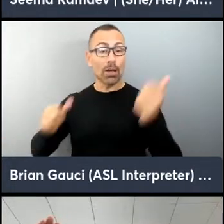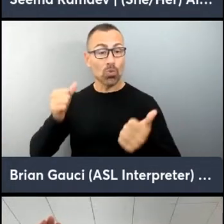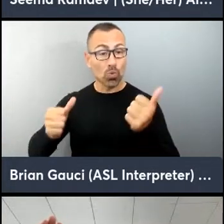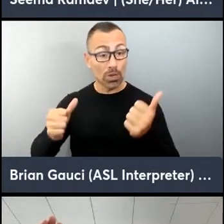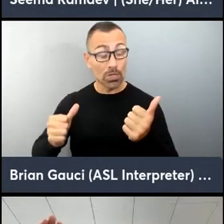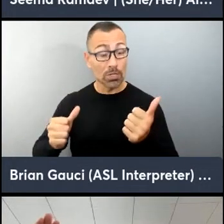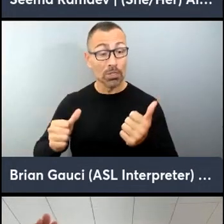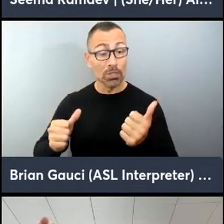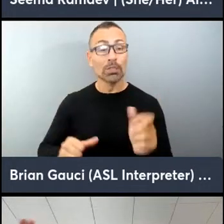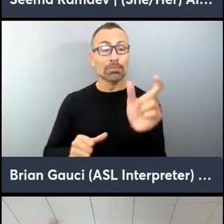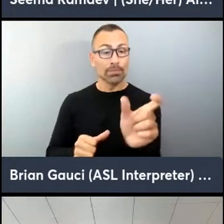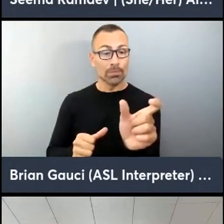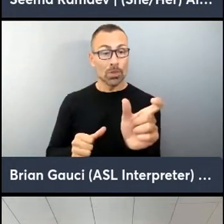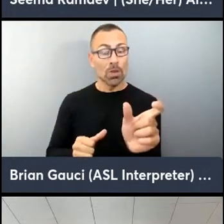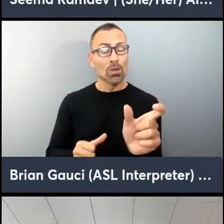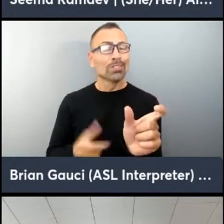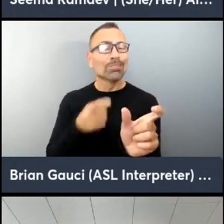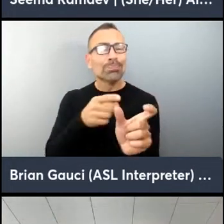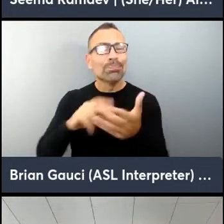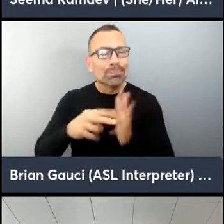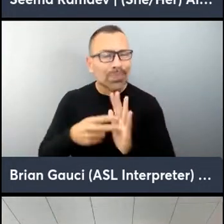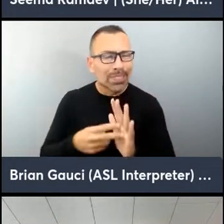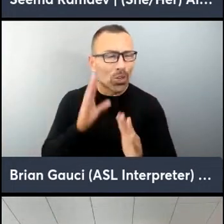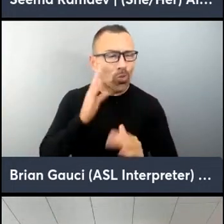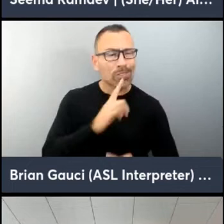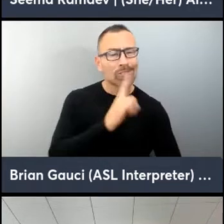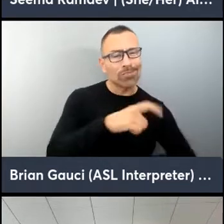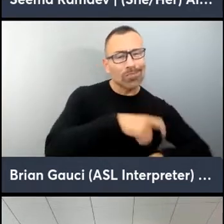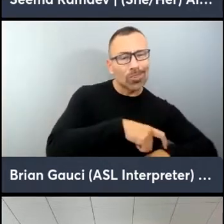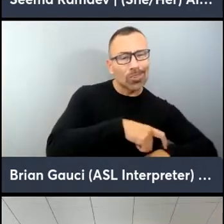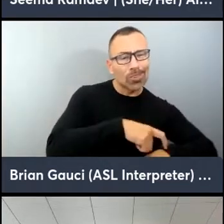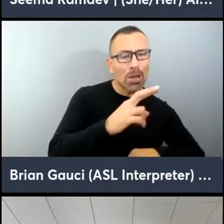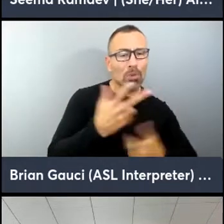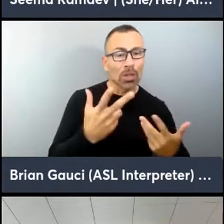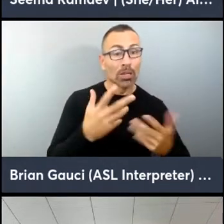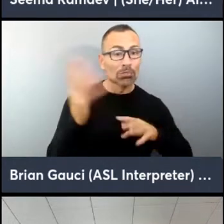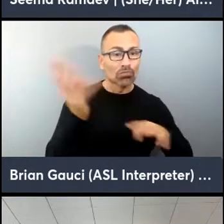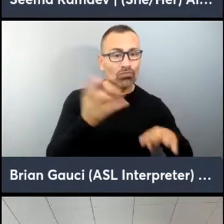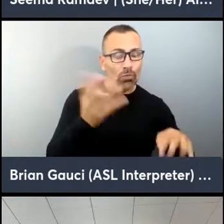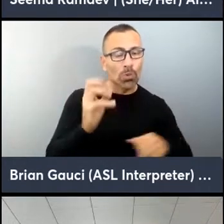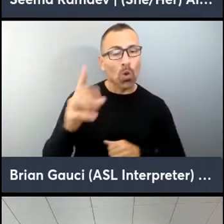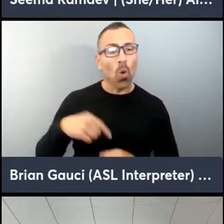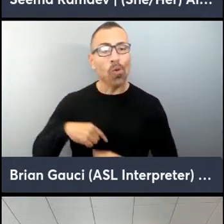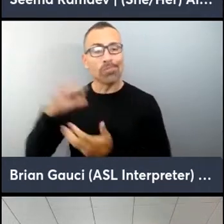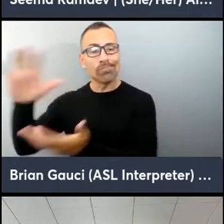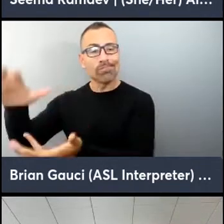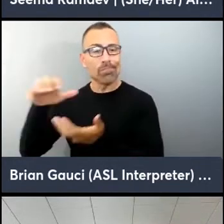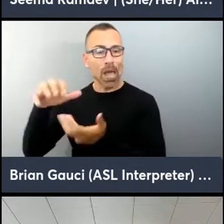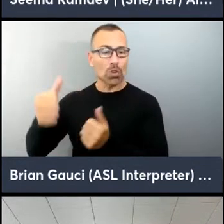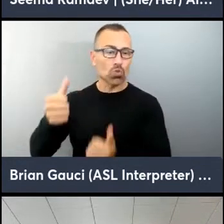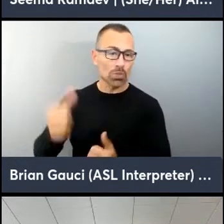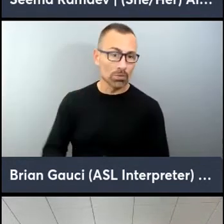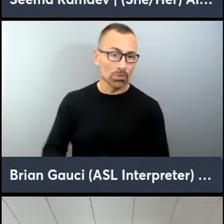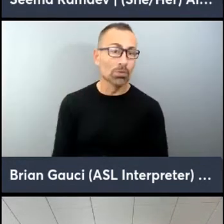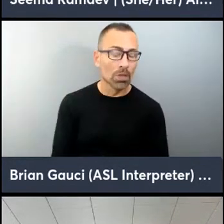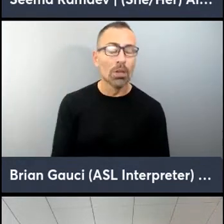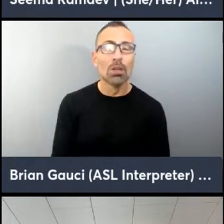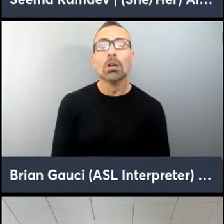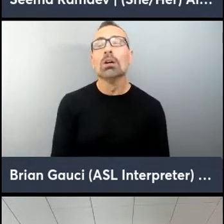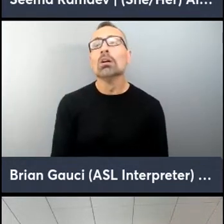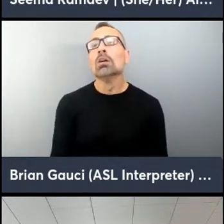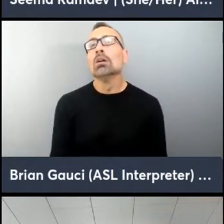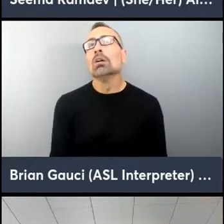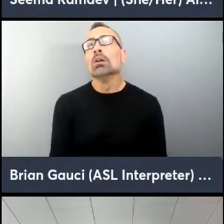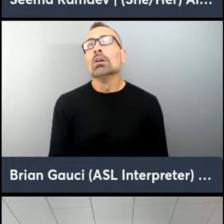real-time stuff? Are you going to use it for batch offline stuff, right? So